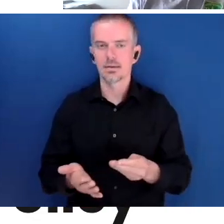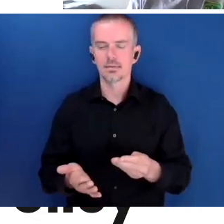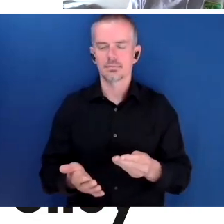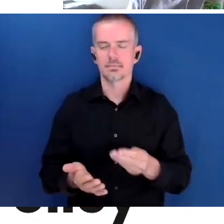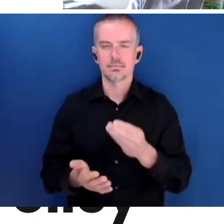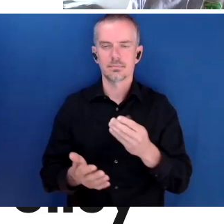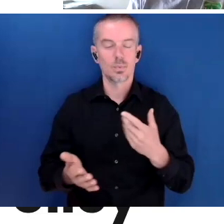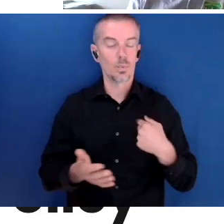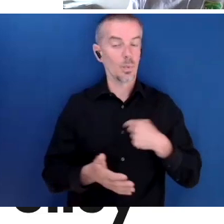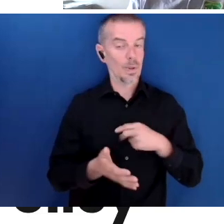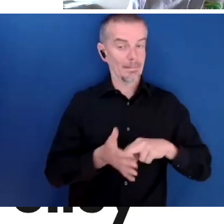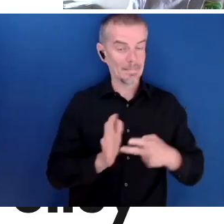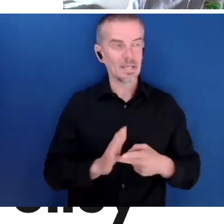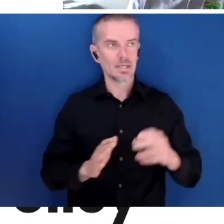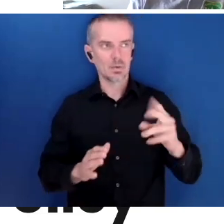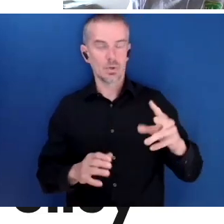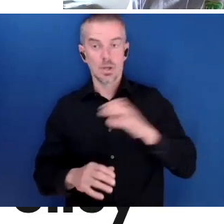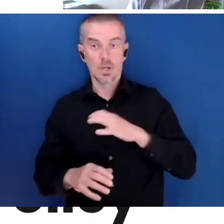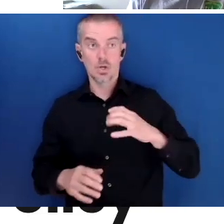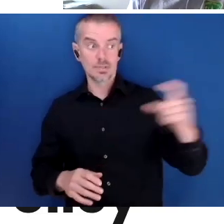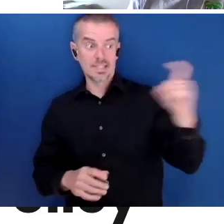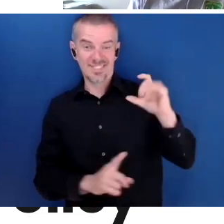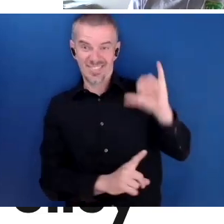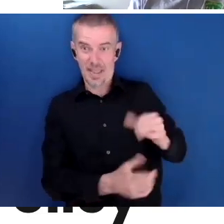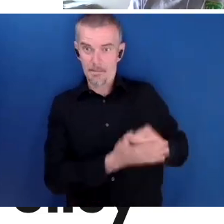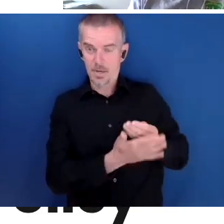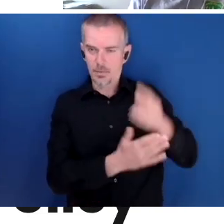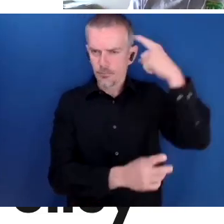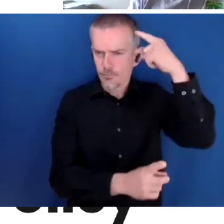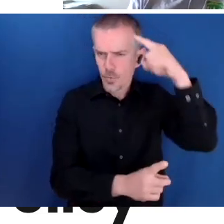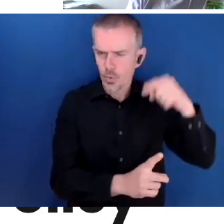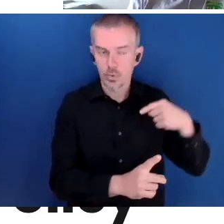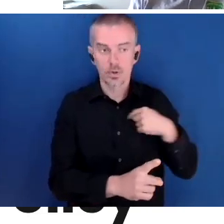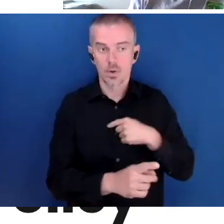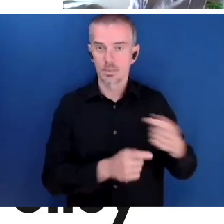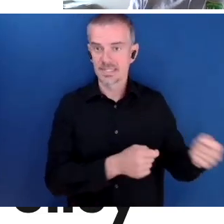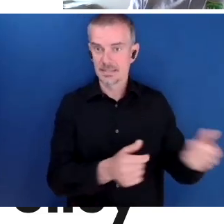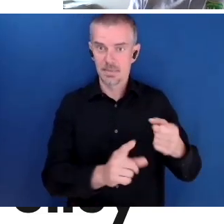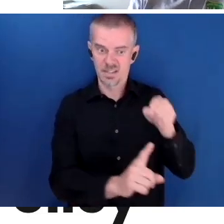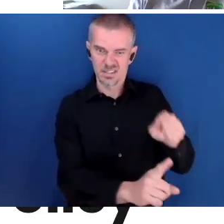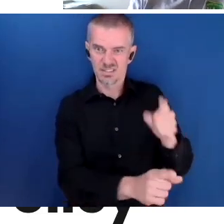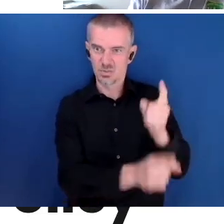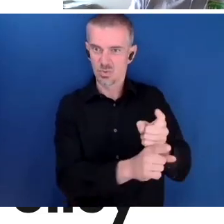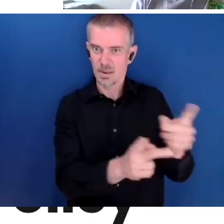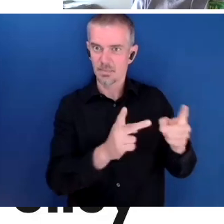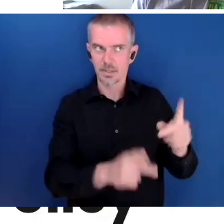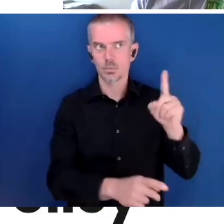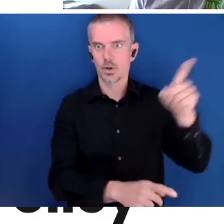purpose of that money that Congress gave us for, and are we spending it on those kind of authorized